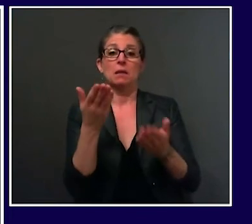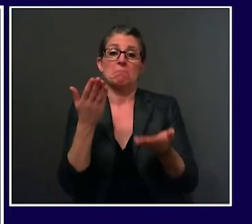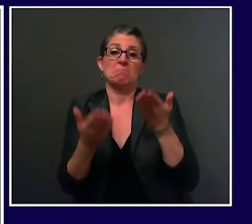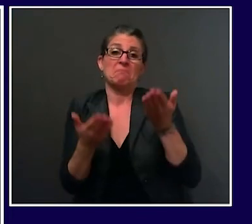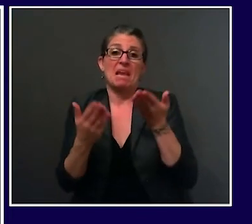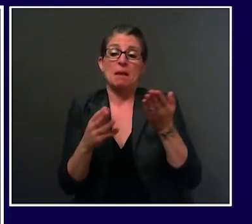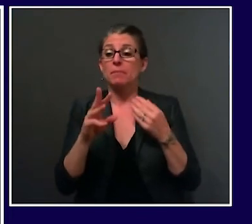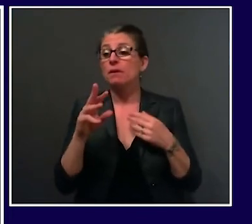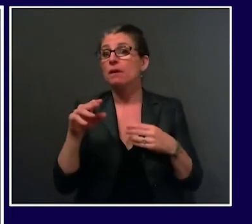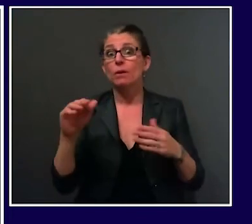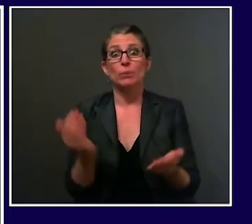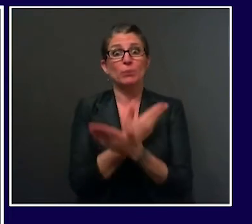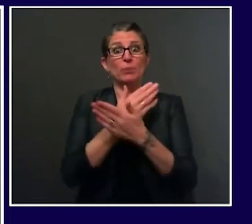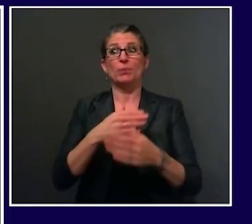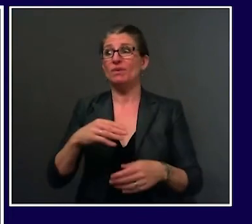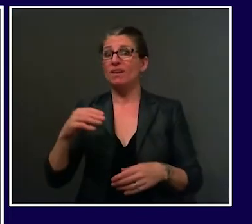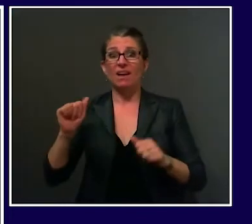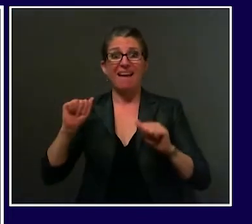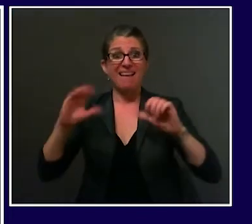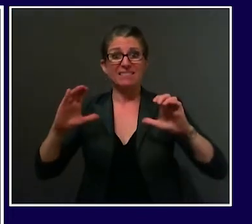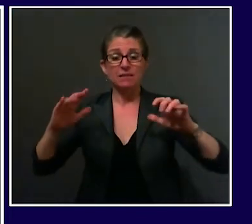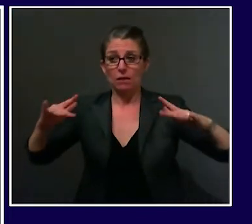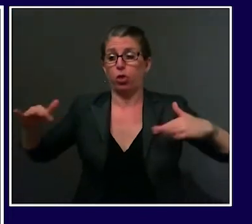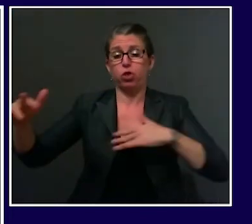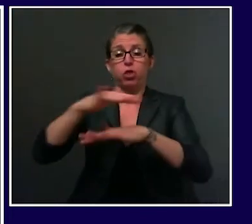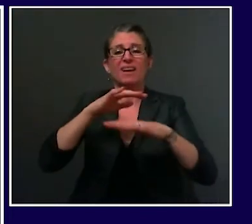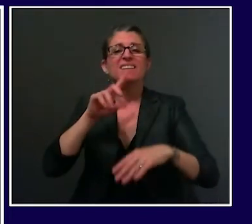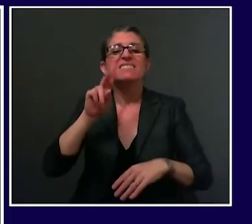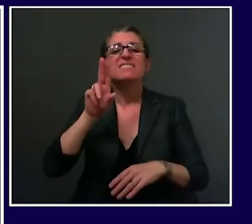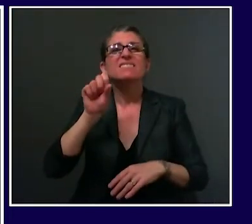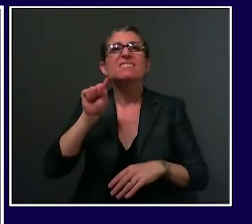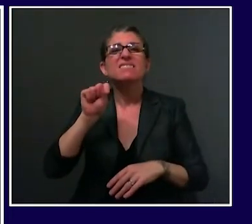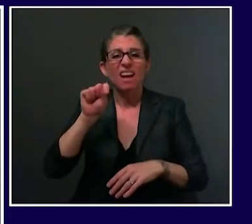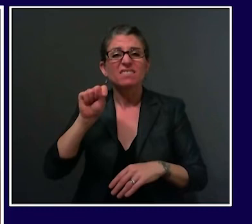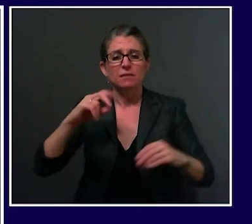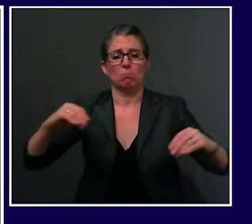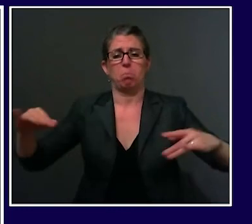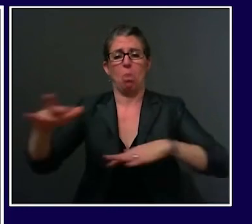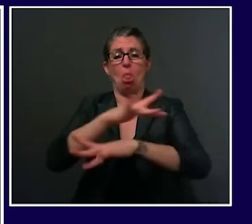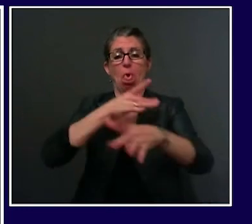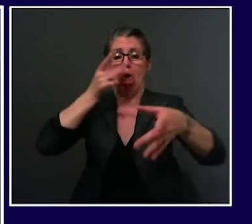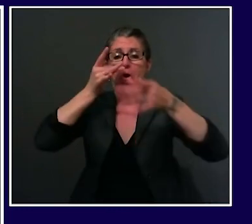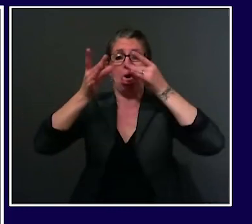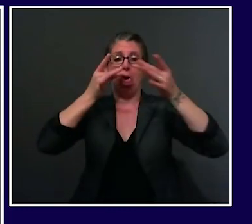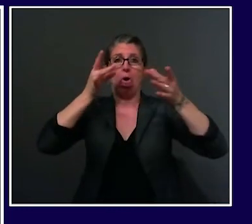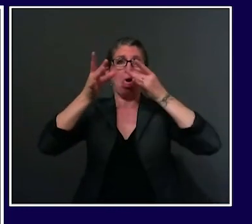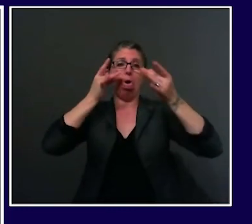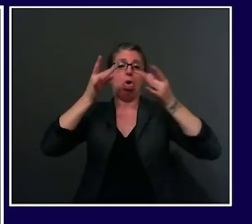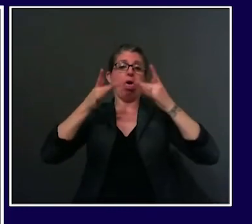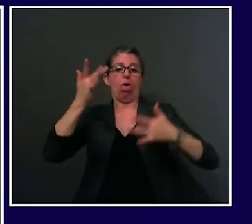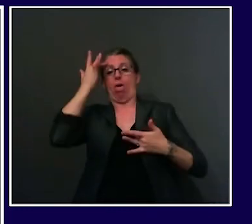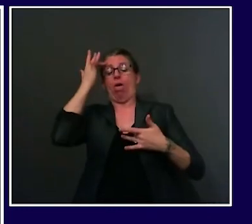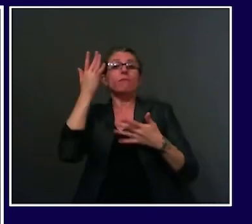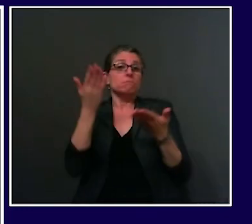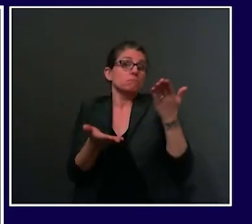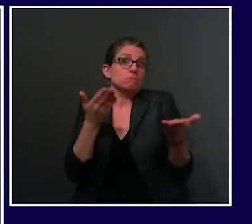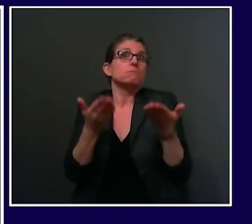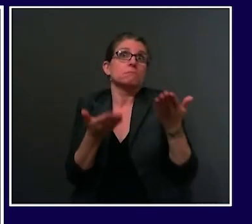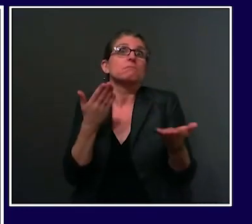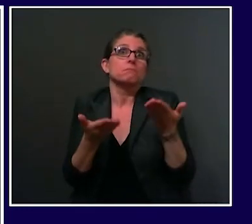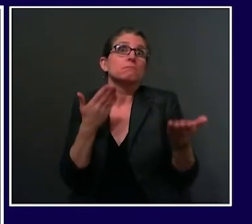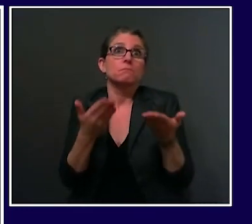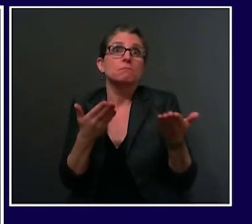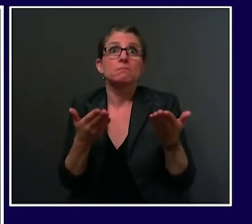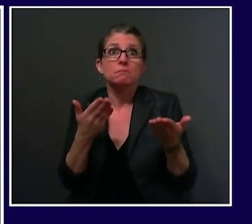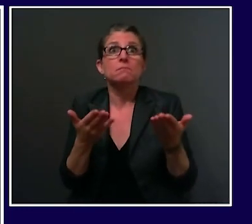very low level allergic reaction. And an allergic reaction, according to one of our medical officers who I was emailing